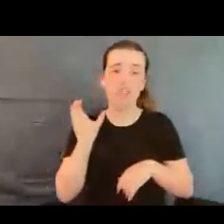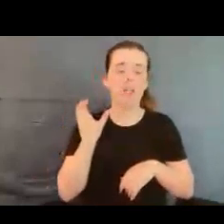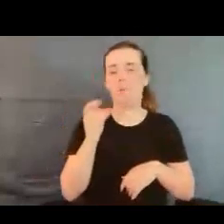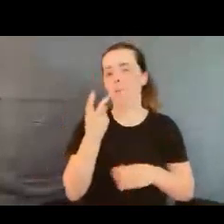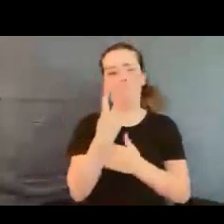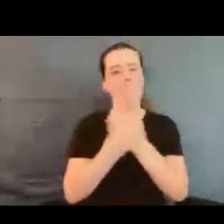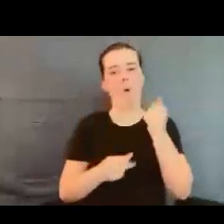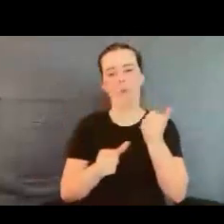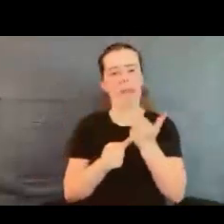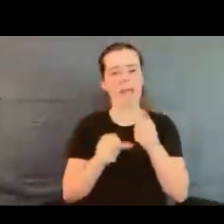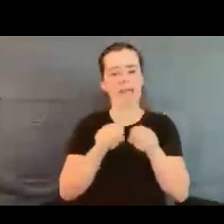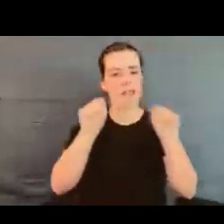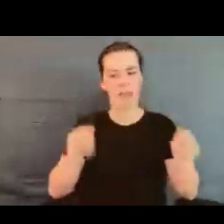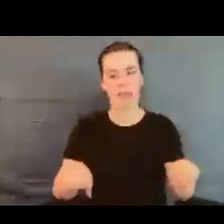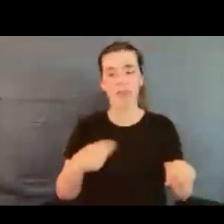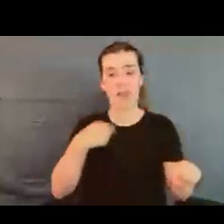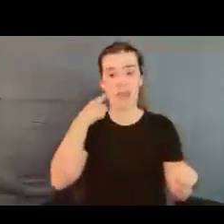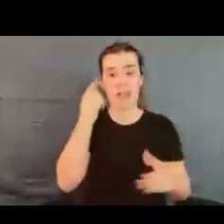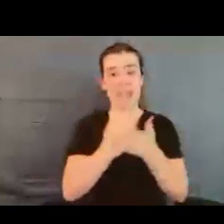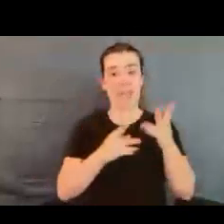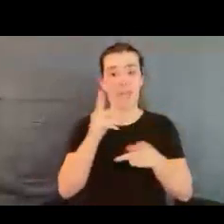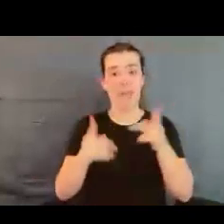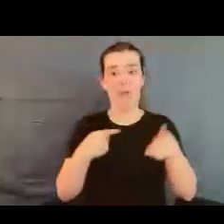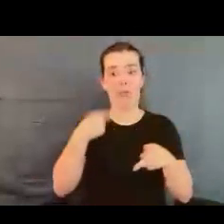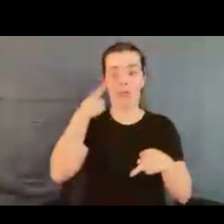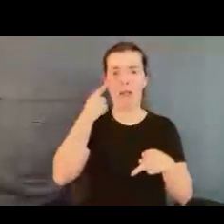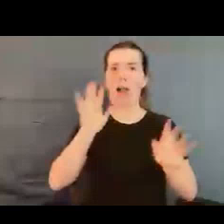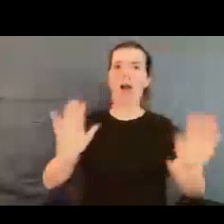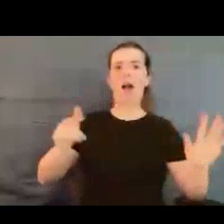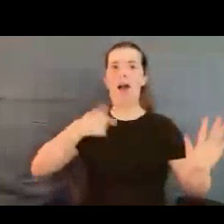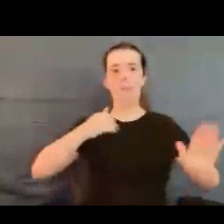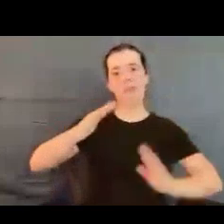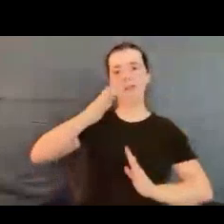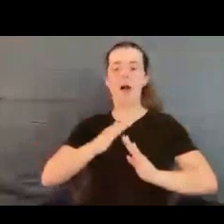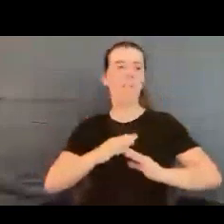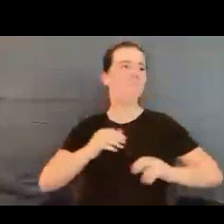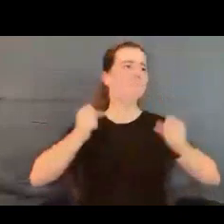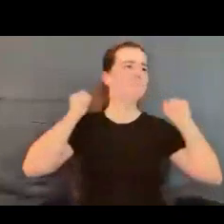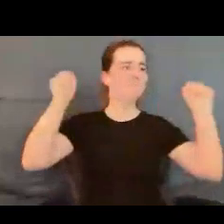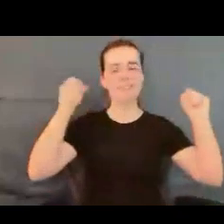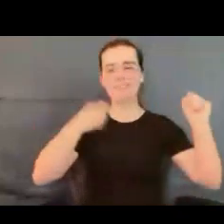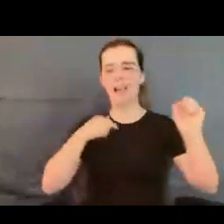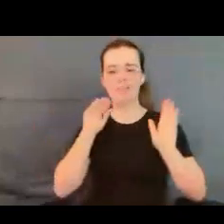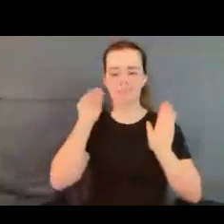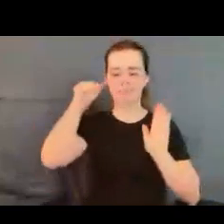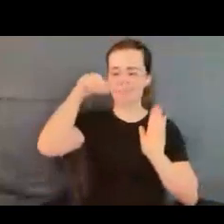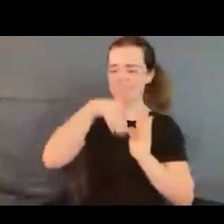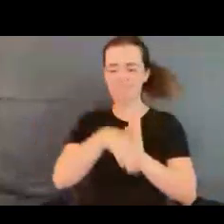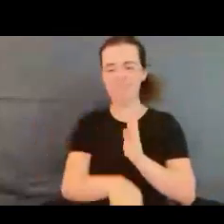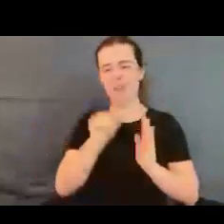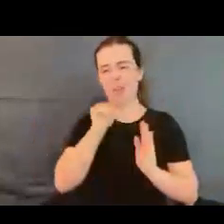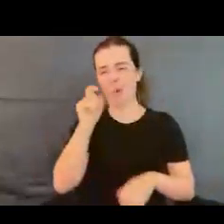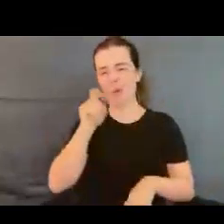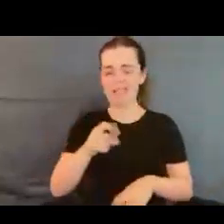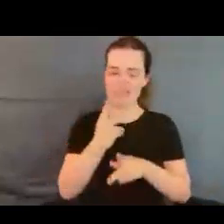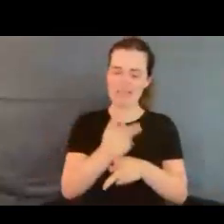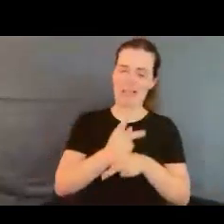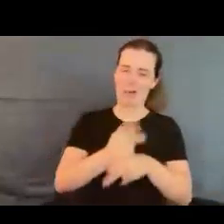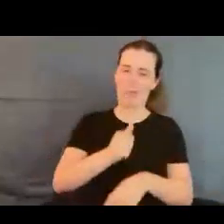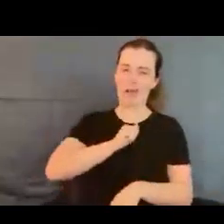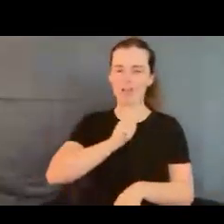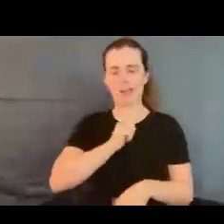these aid stations. I think some people think that they get to the top and it's like, cool, I'm descending all the way down now and I don't need to take care of myself as much